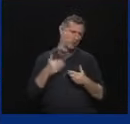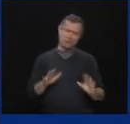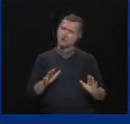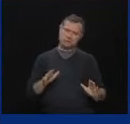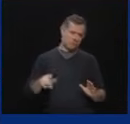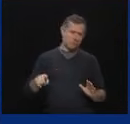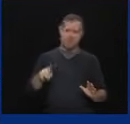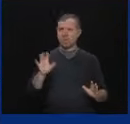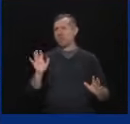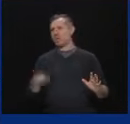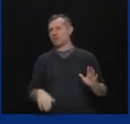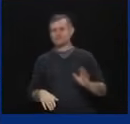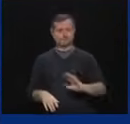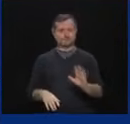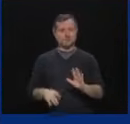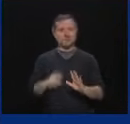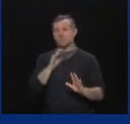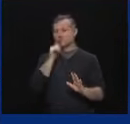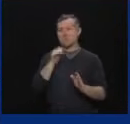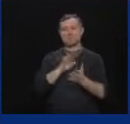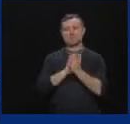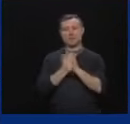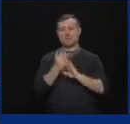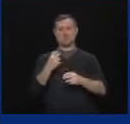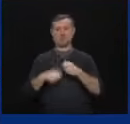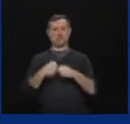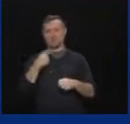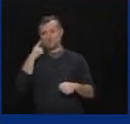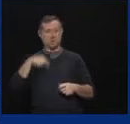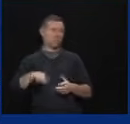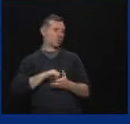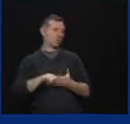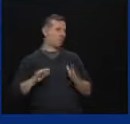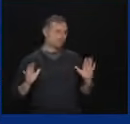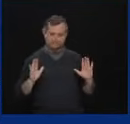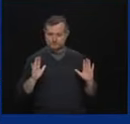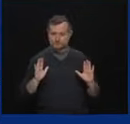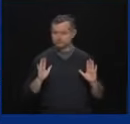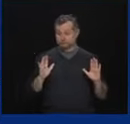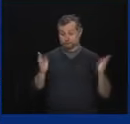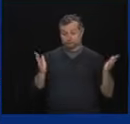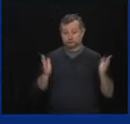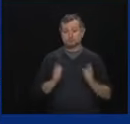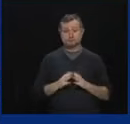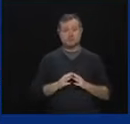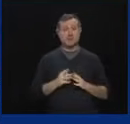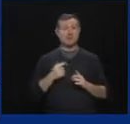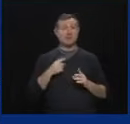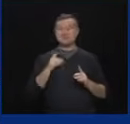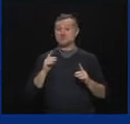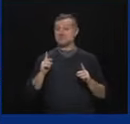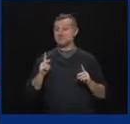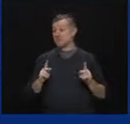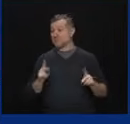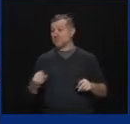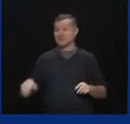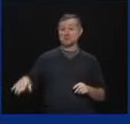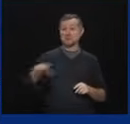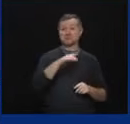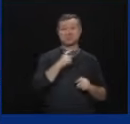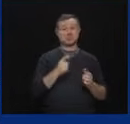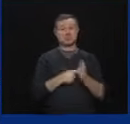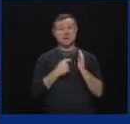I'm not going to let this be a problem for the state of New York. I will make sure that we have the resources. And people are required to have temporary staffing plans